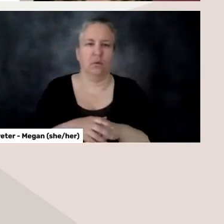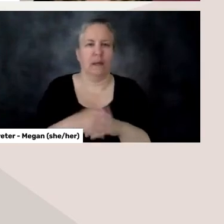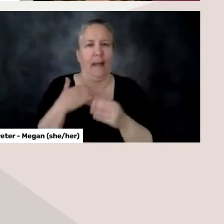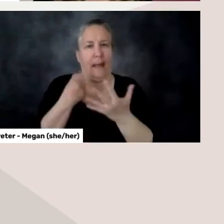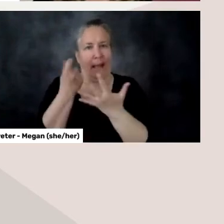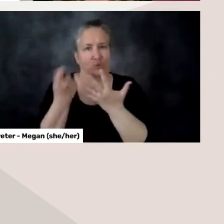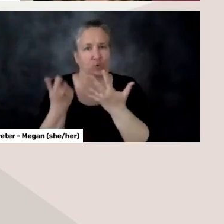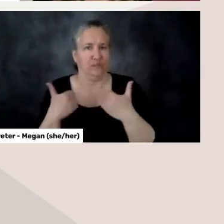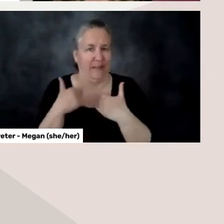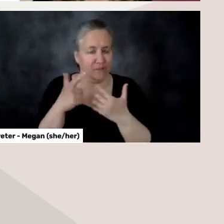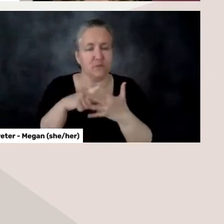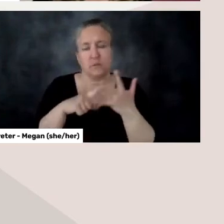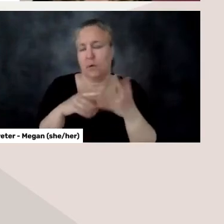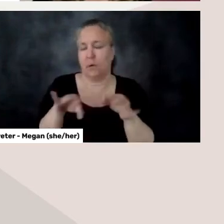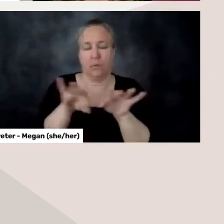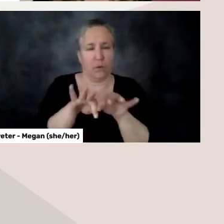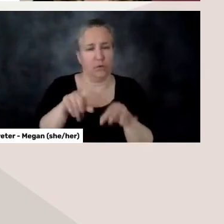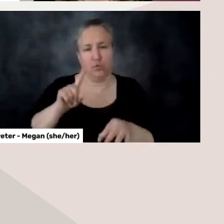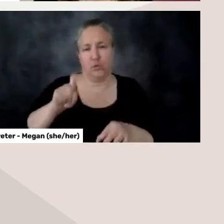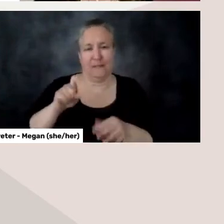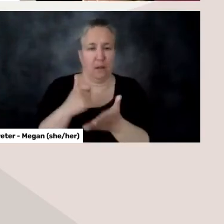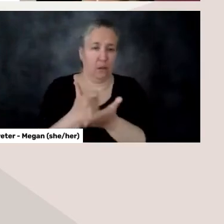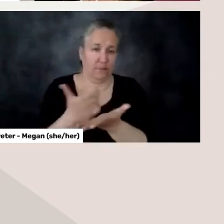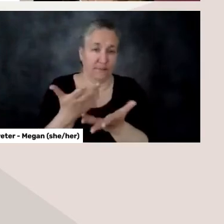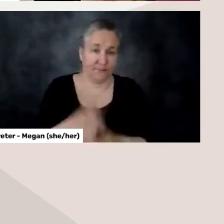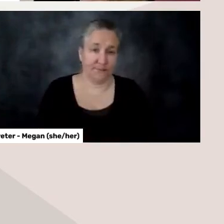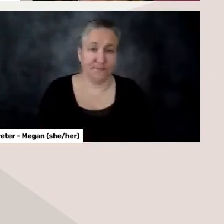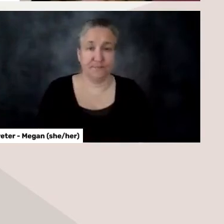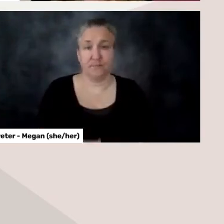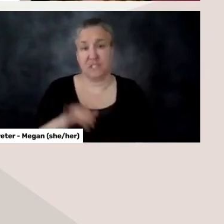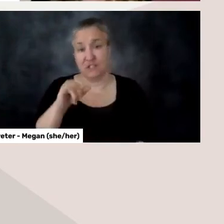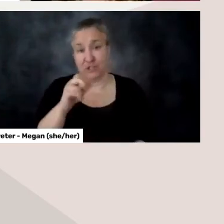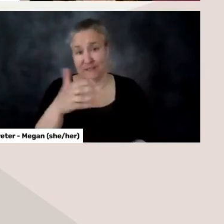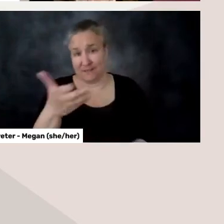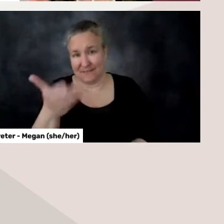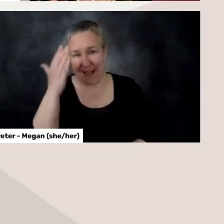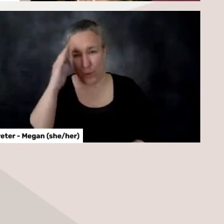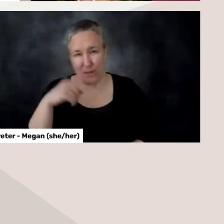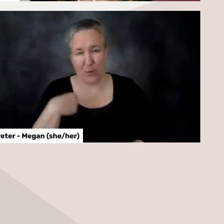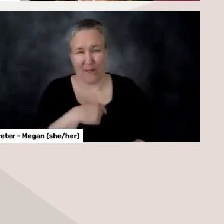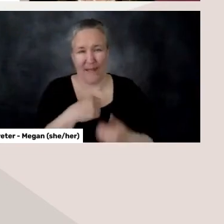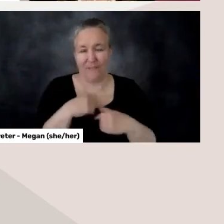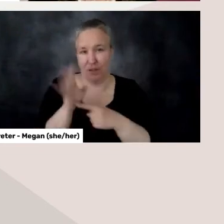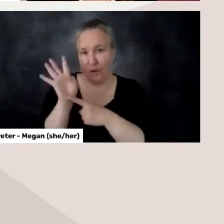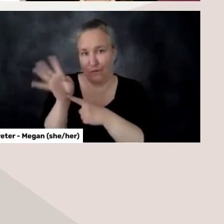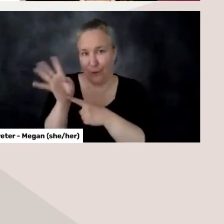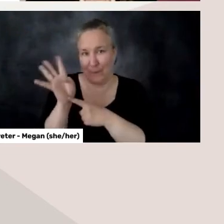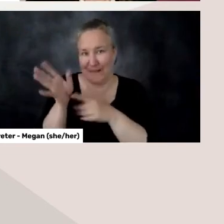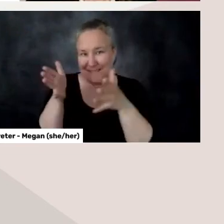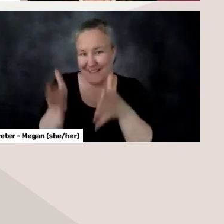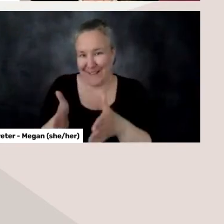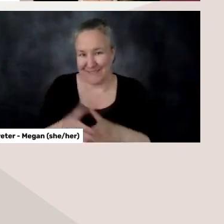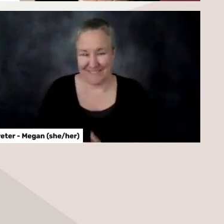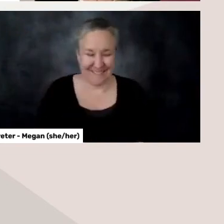So you need help. But go ahead, Janine. I know we have 4 minutes.